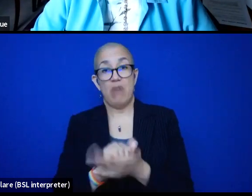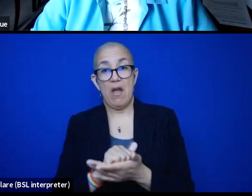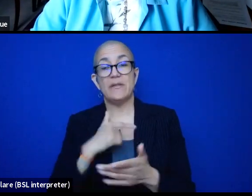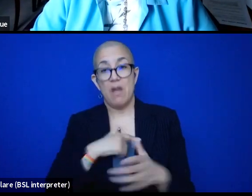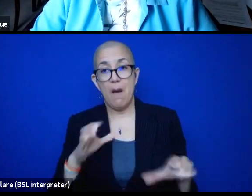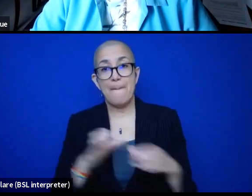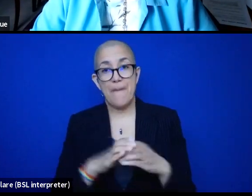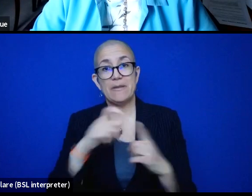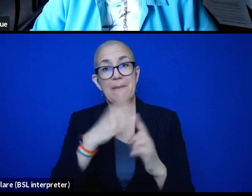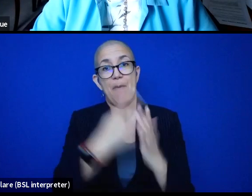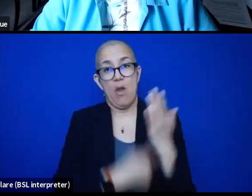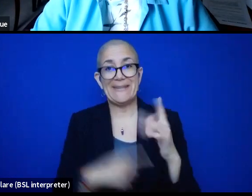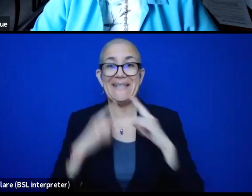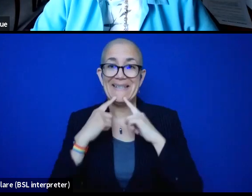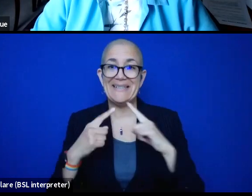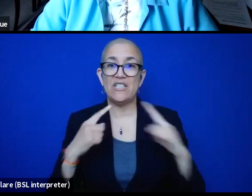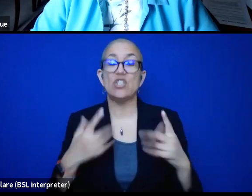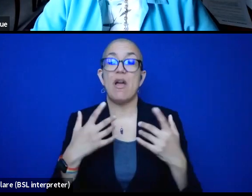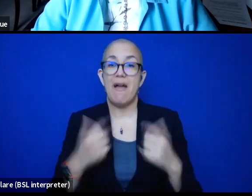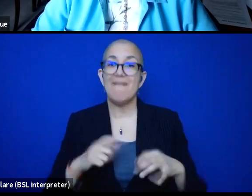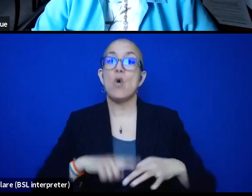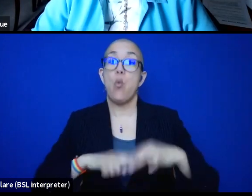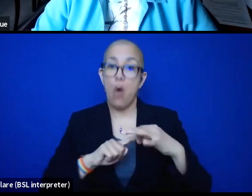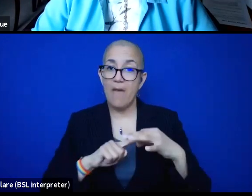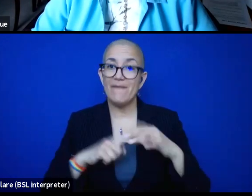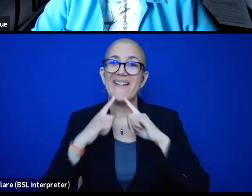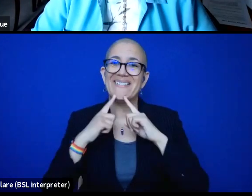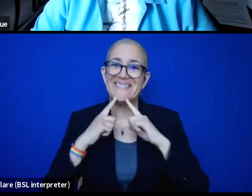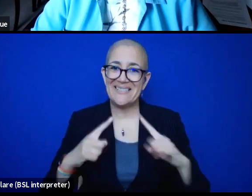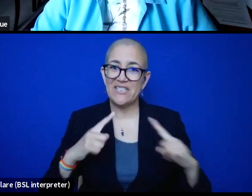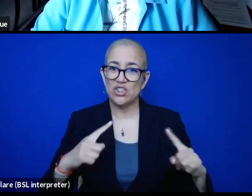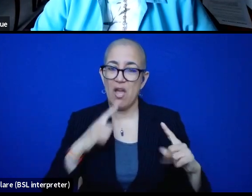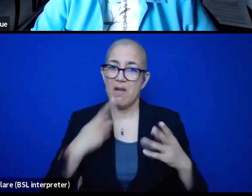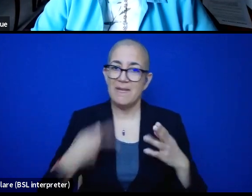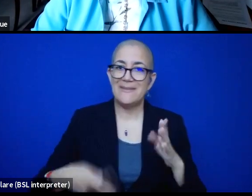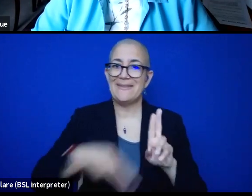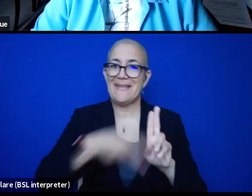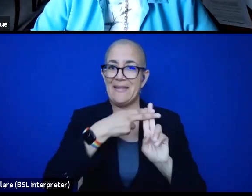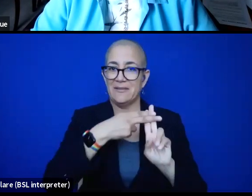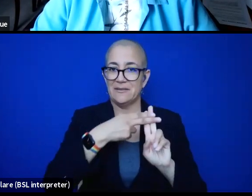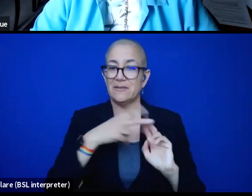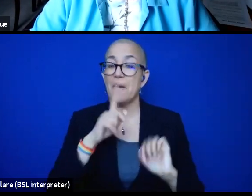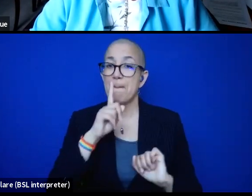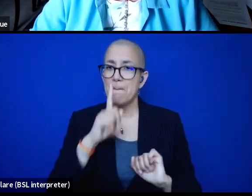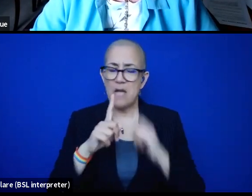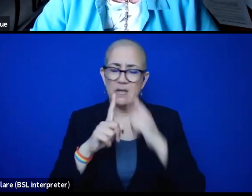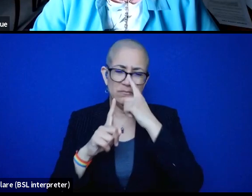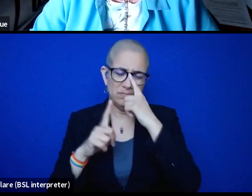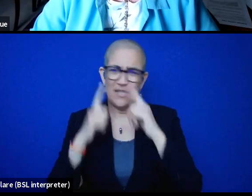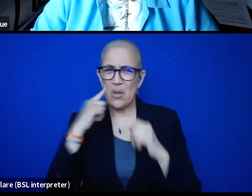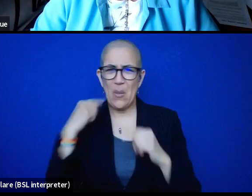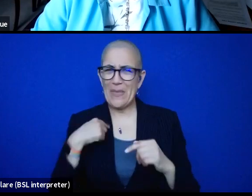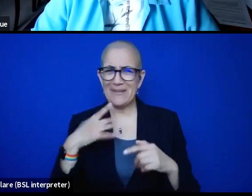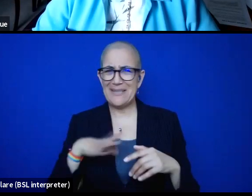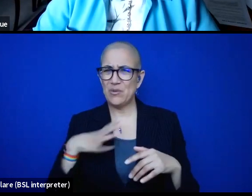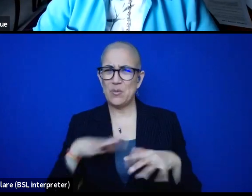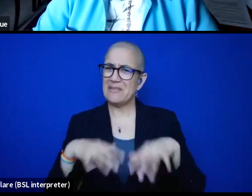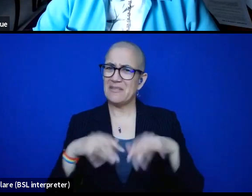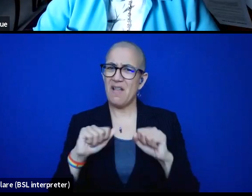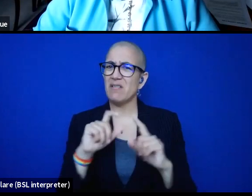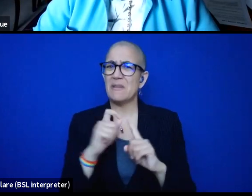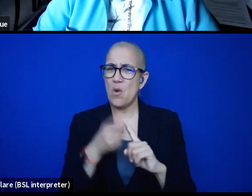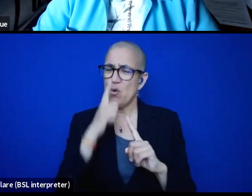is that teachers have qualified teacher status and that they work towards it. But I don't think that it should be the starting point. You can be able to